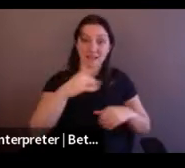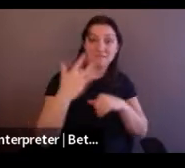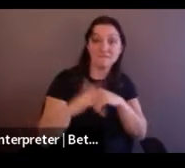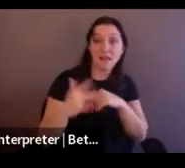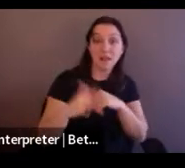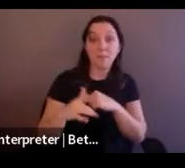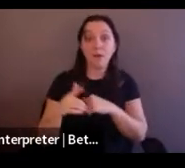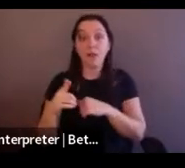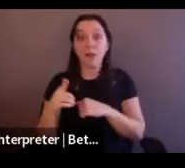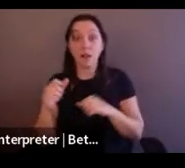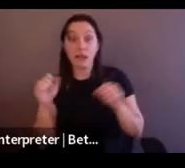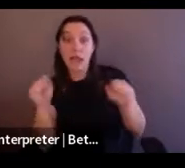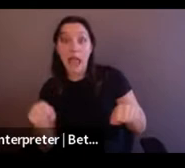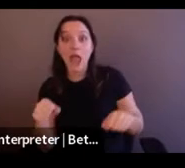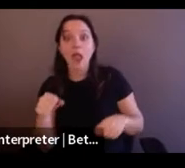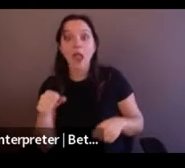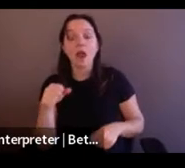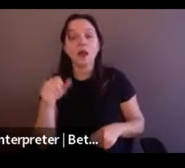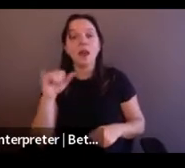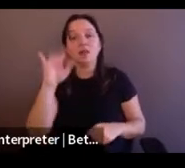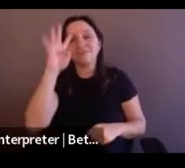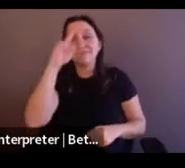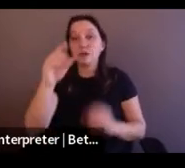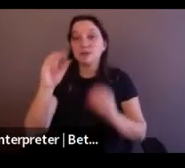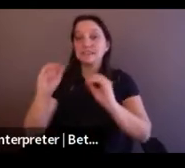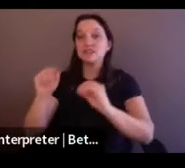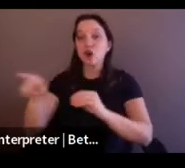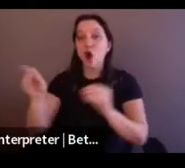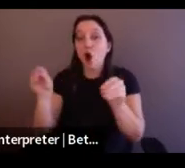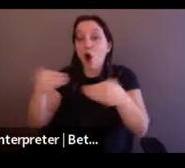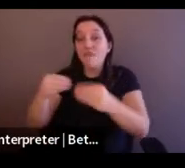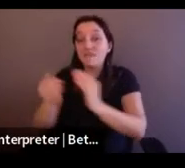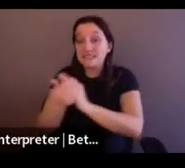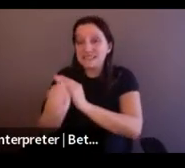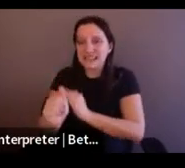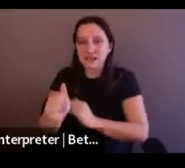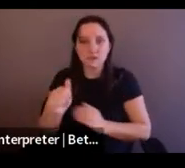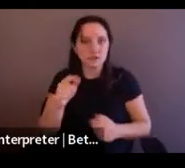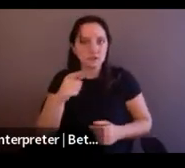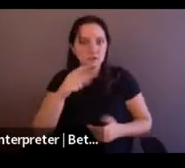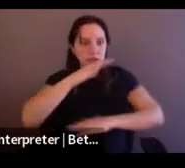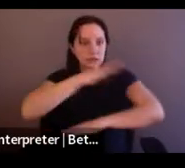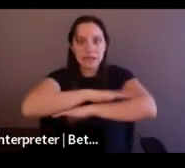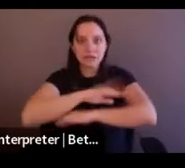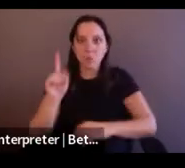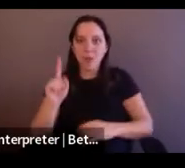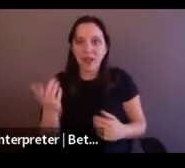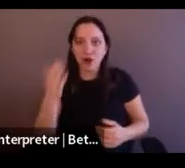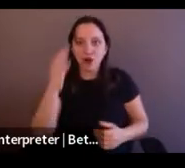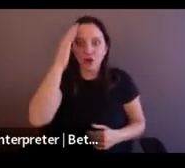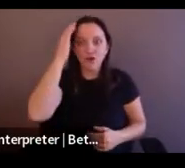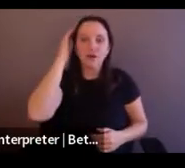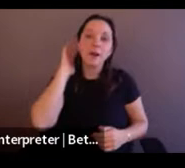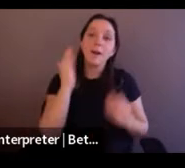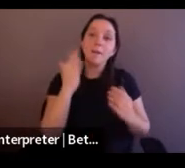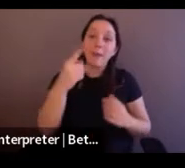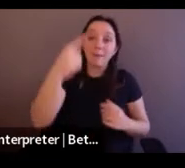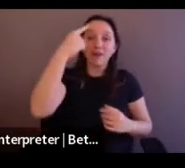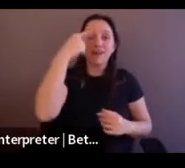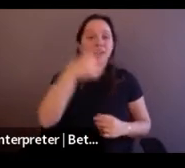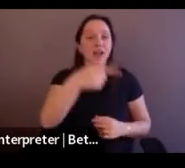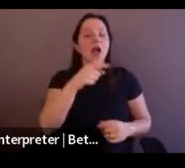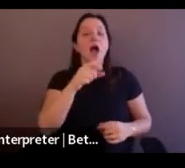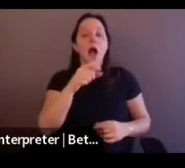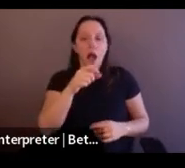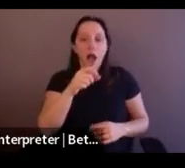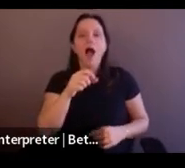office space? Do they need, you know, a place to sit? Maybe that space is only available every Tuesday and Thursday because you have a staff member that